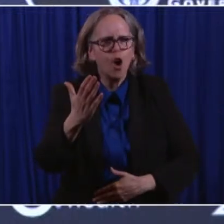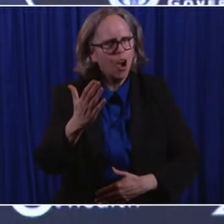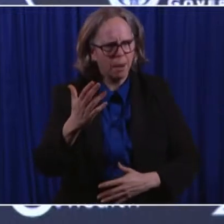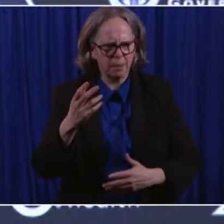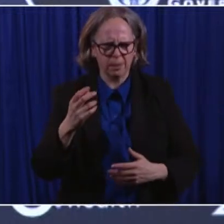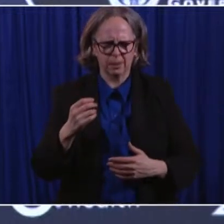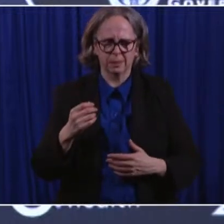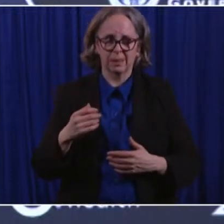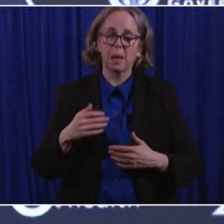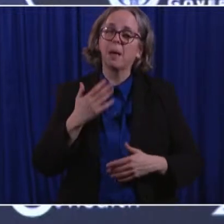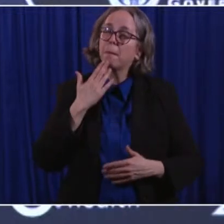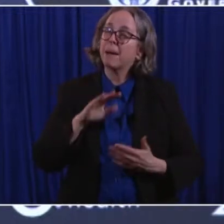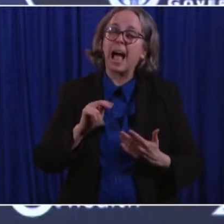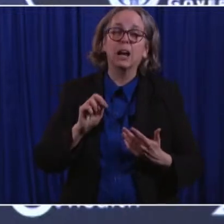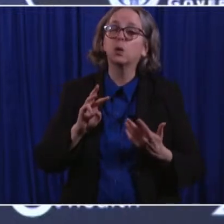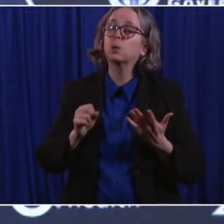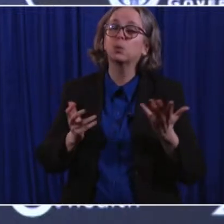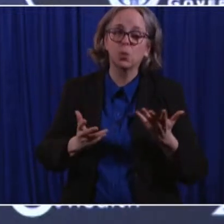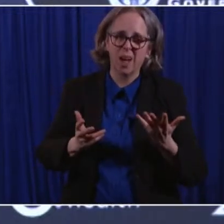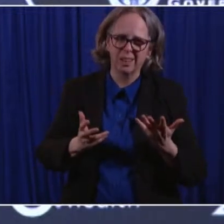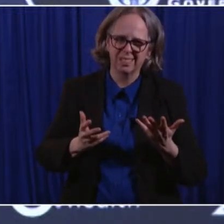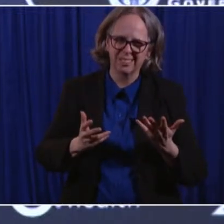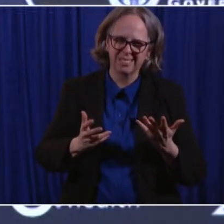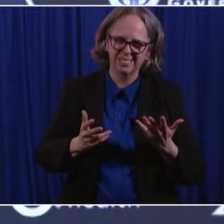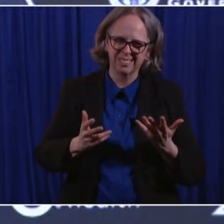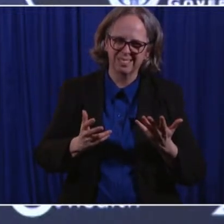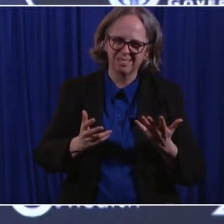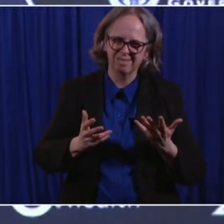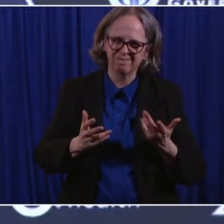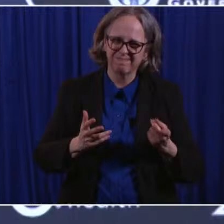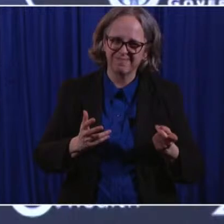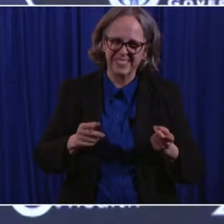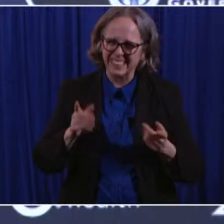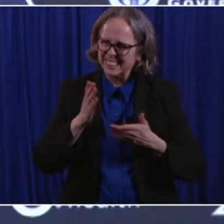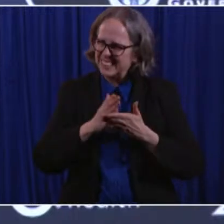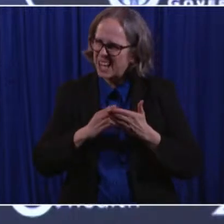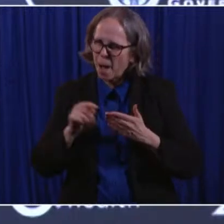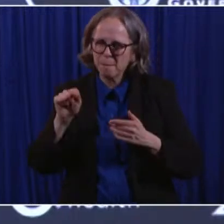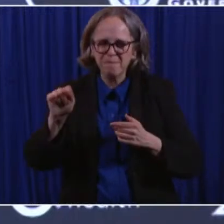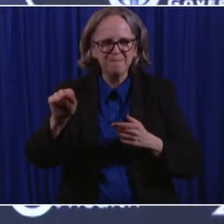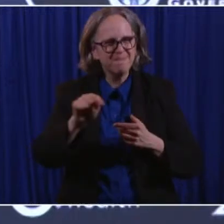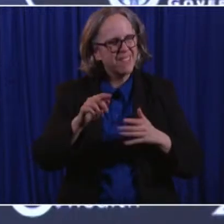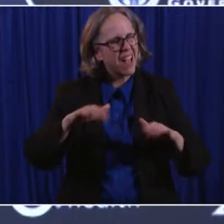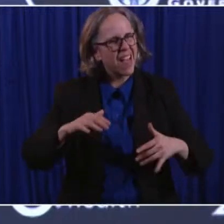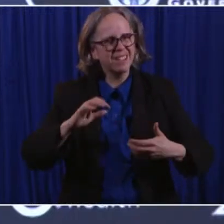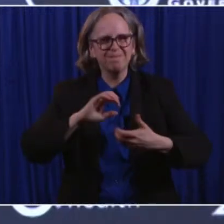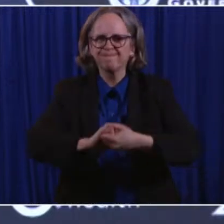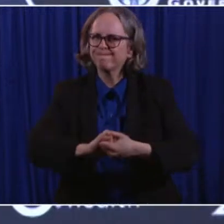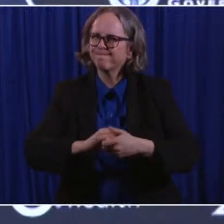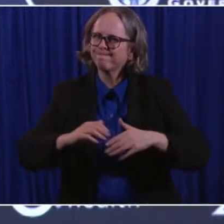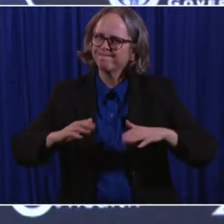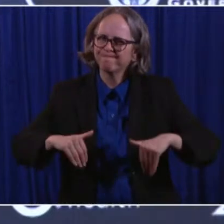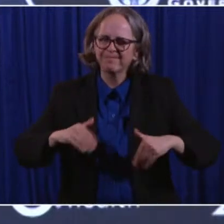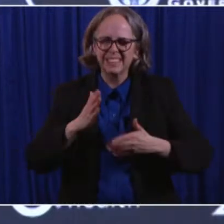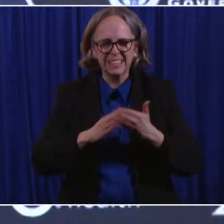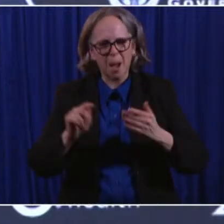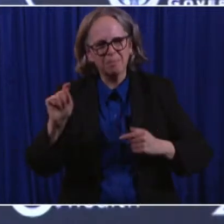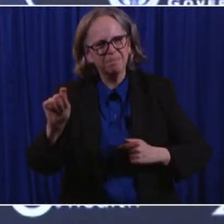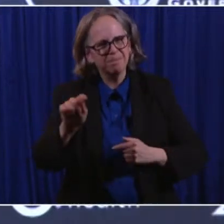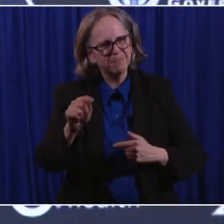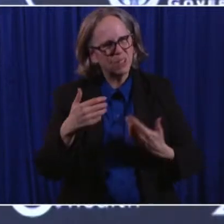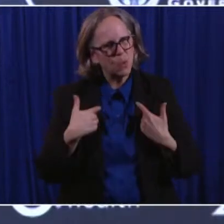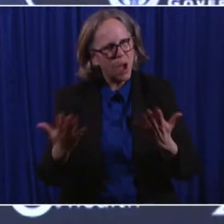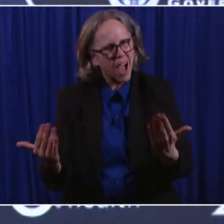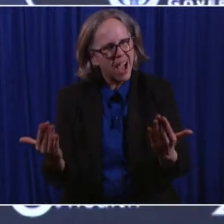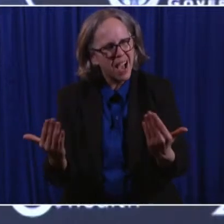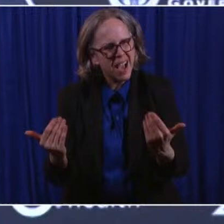those that have not, frankly. That means we still don't have information from